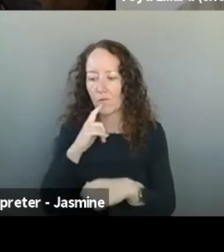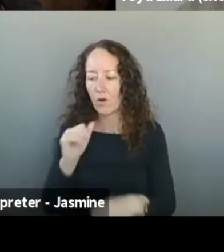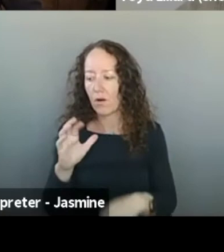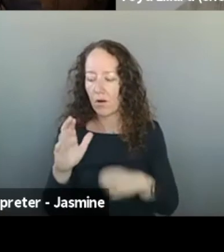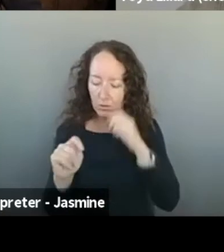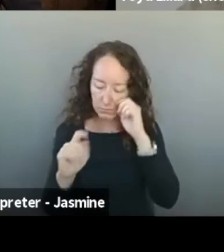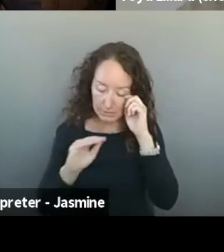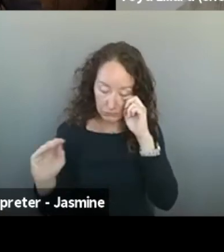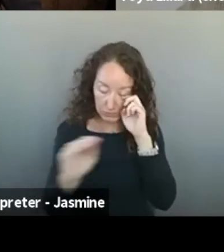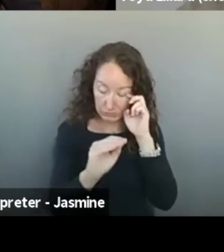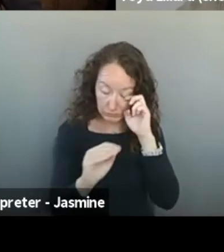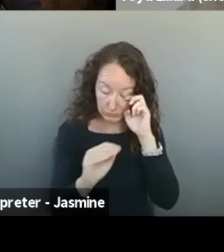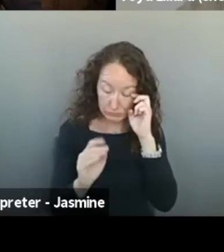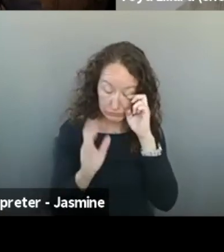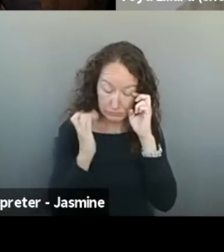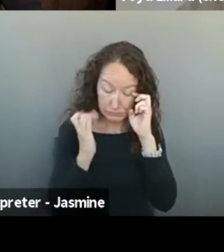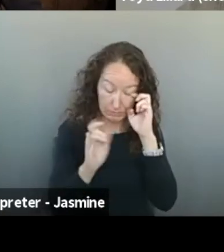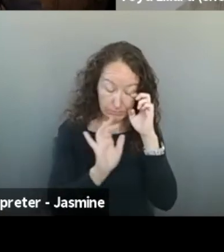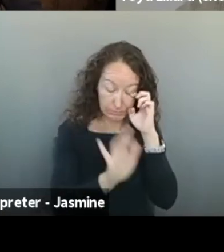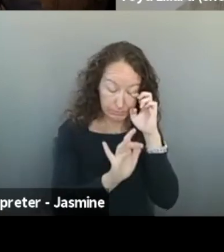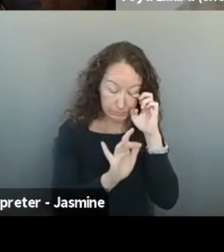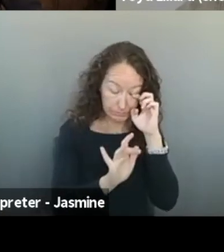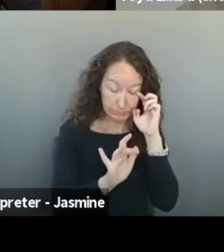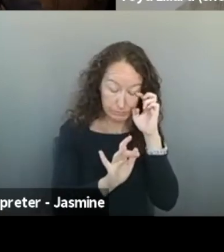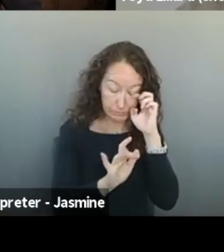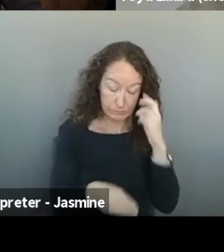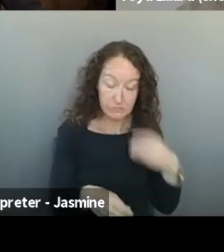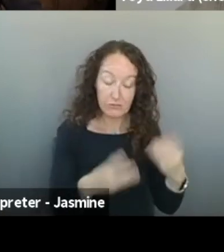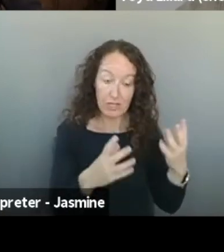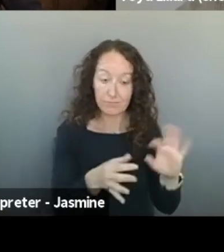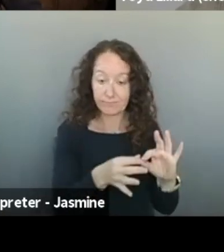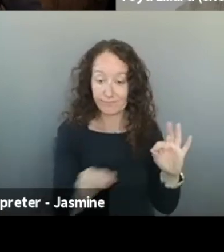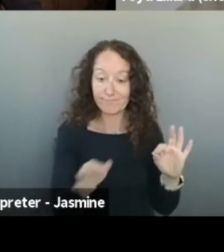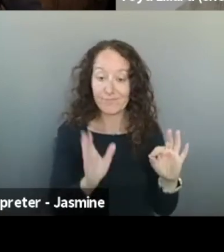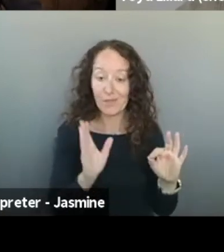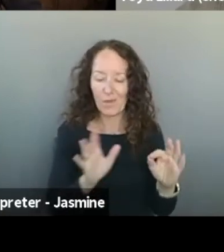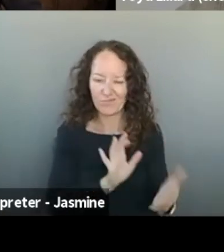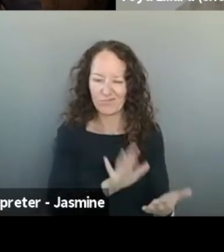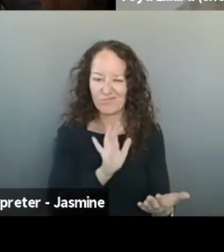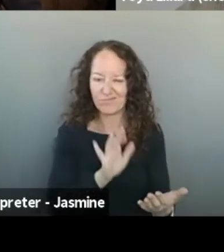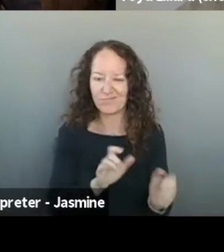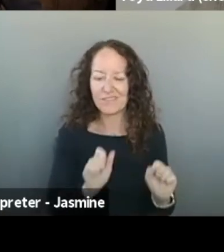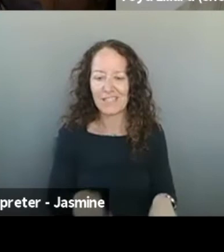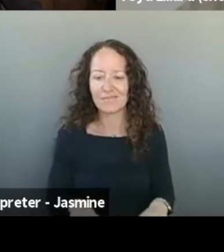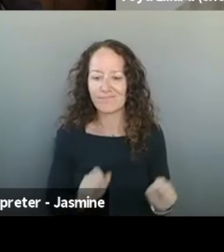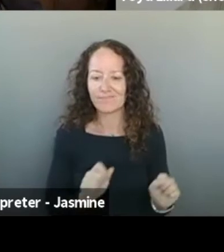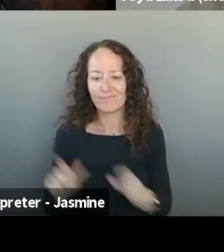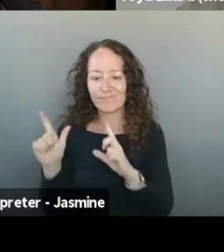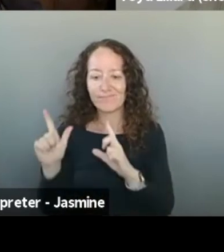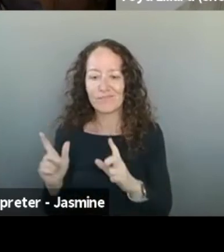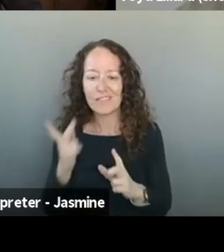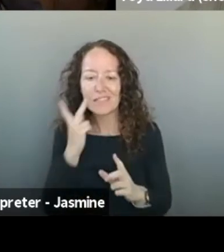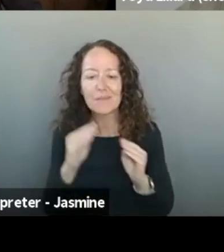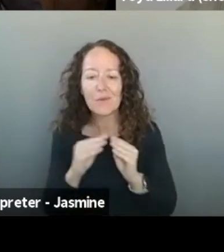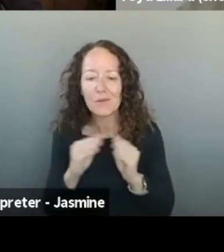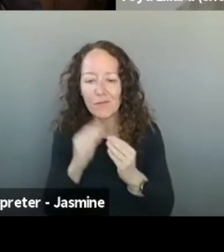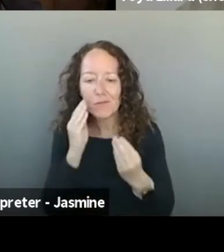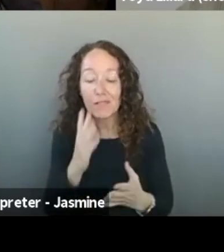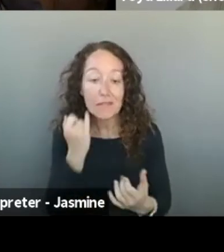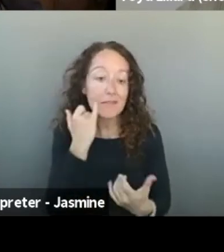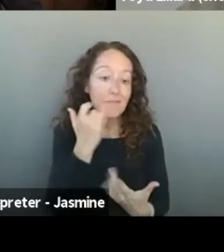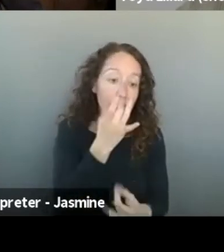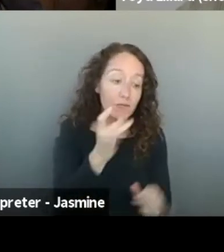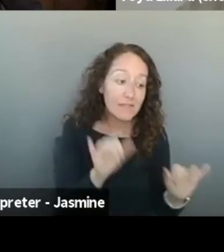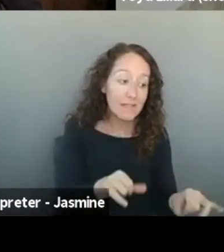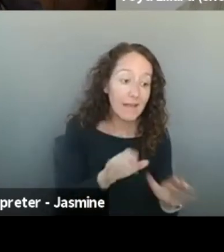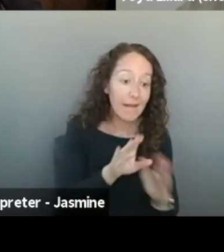that's going to be popped in the chat. And that's it. So if you are interested and able to stick around for the next half an